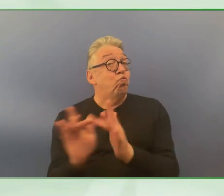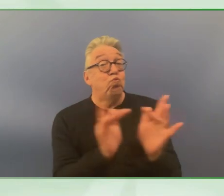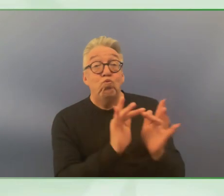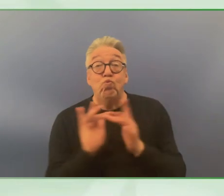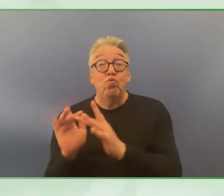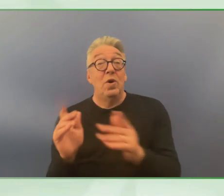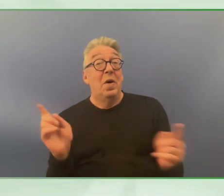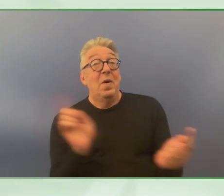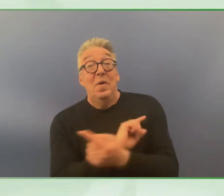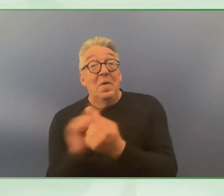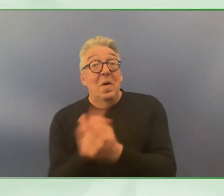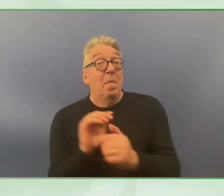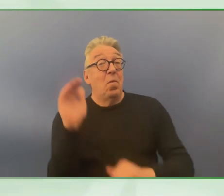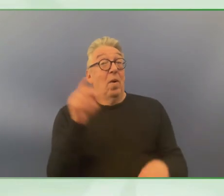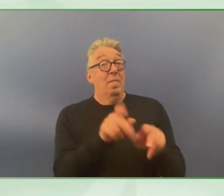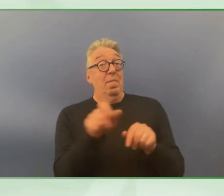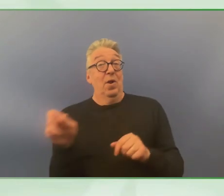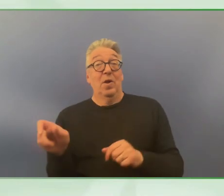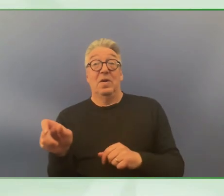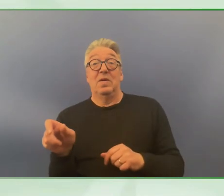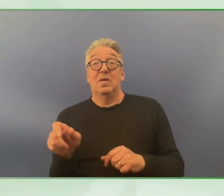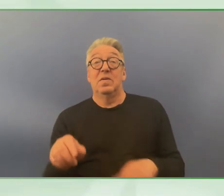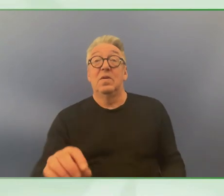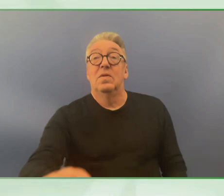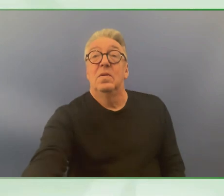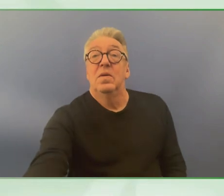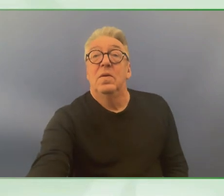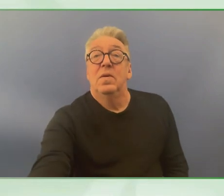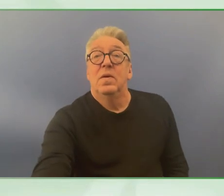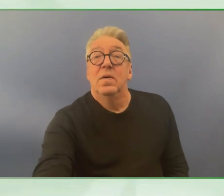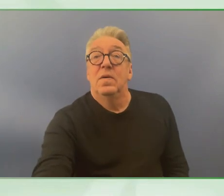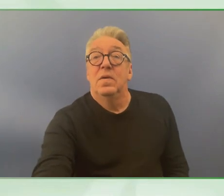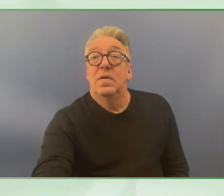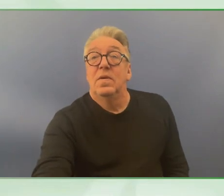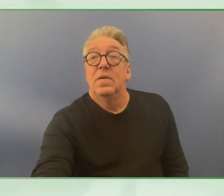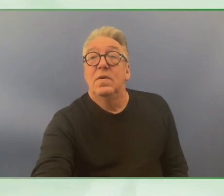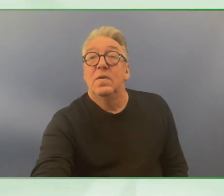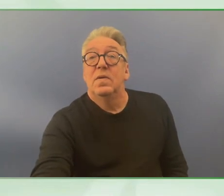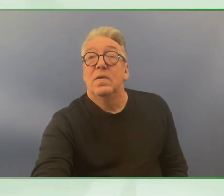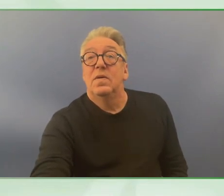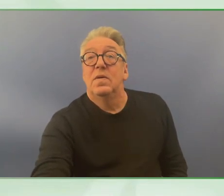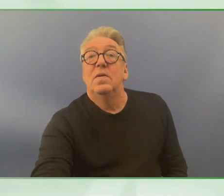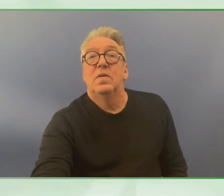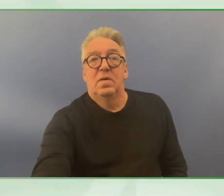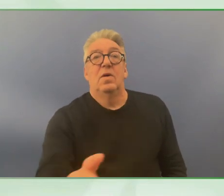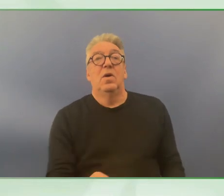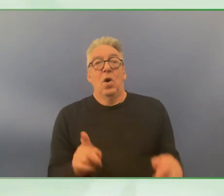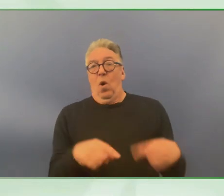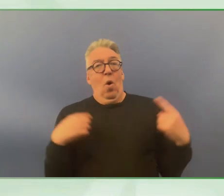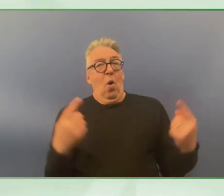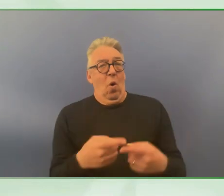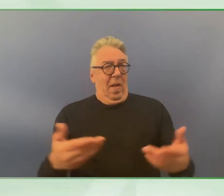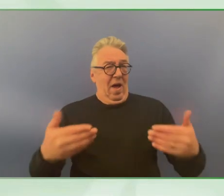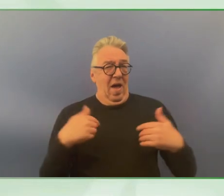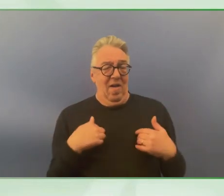the people that are talking to you and exchanging. We all have our own personal history. We all are individuals